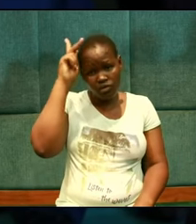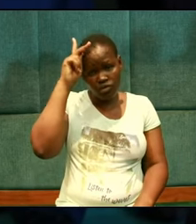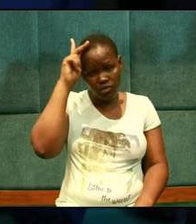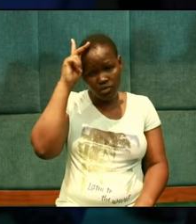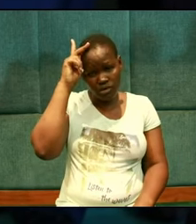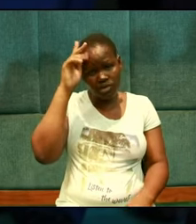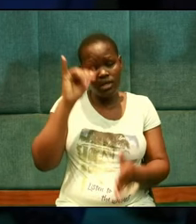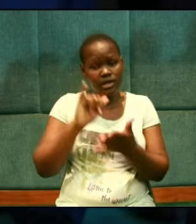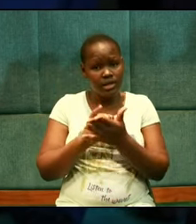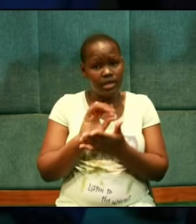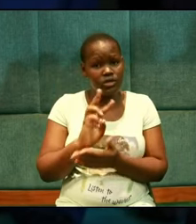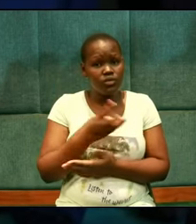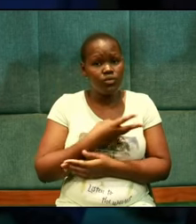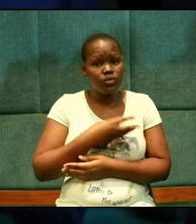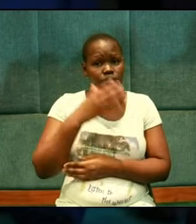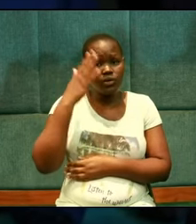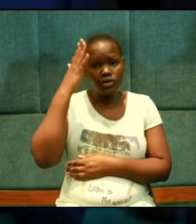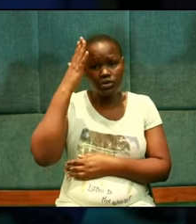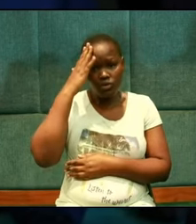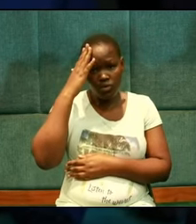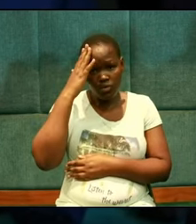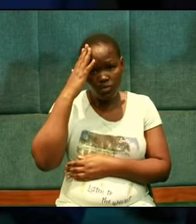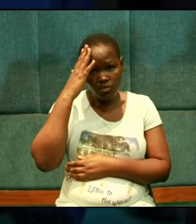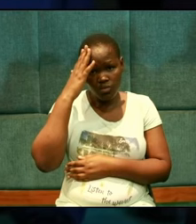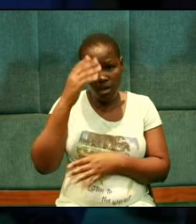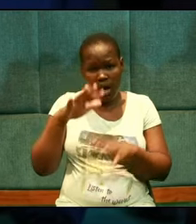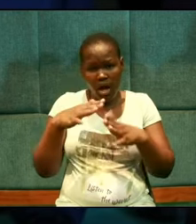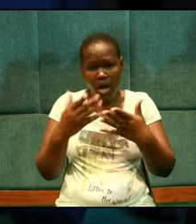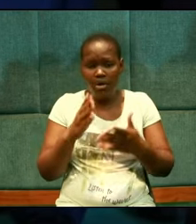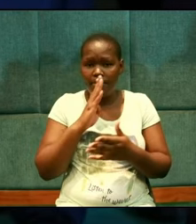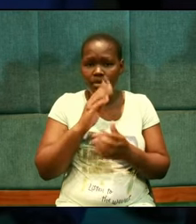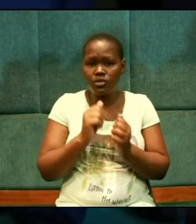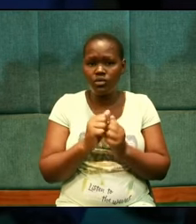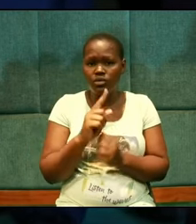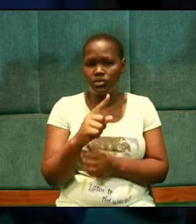that we shall know how to live with one another.